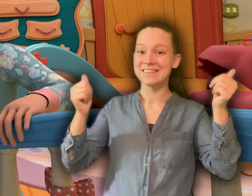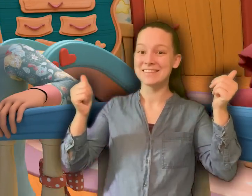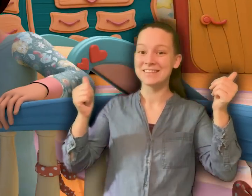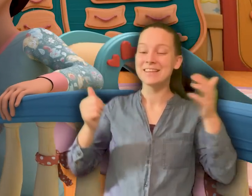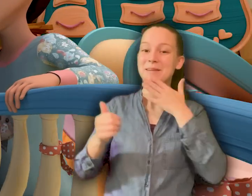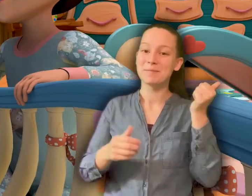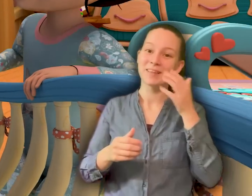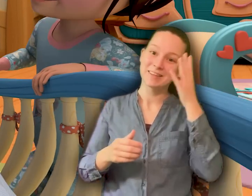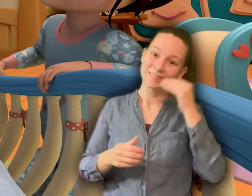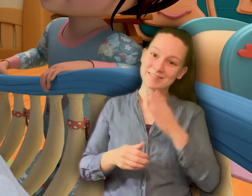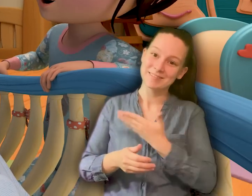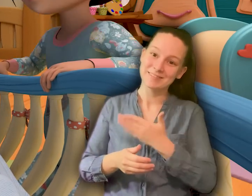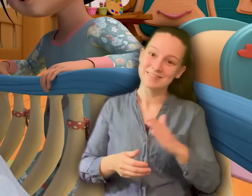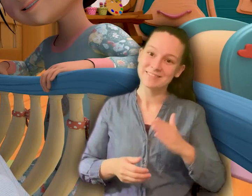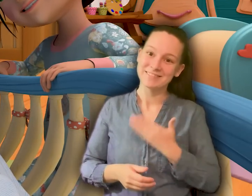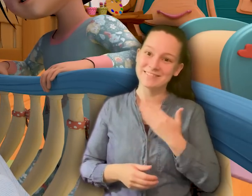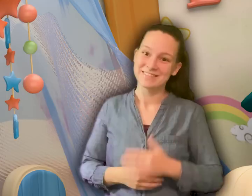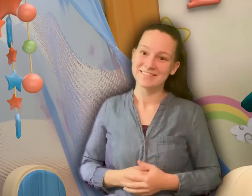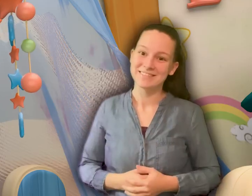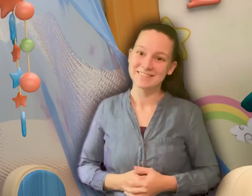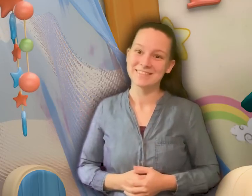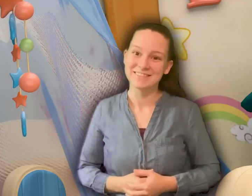together the best laal